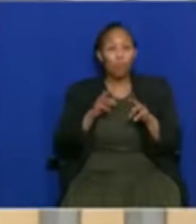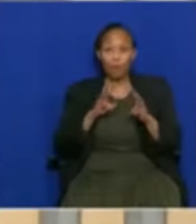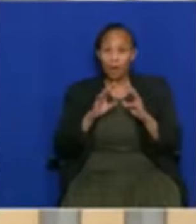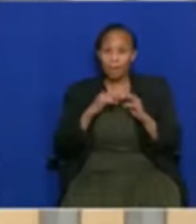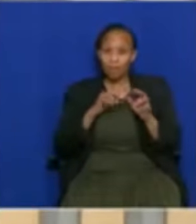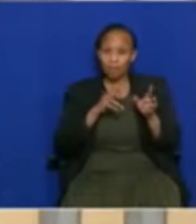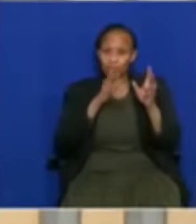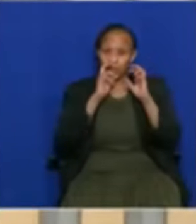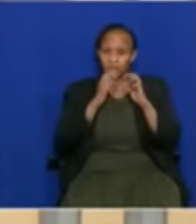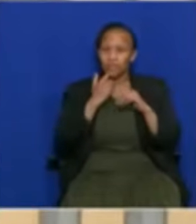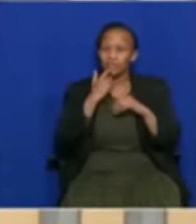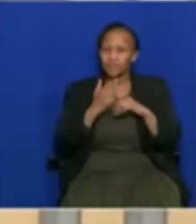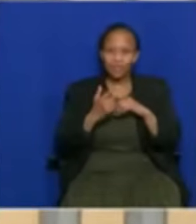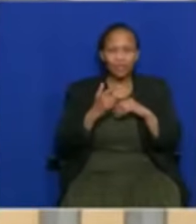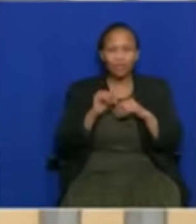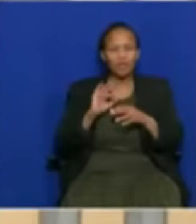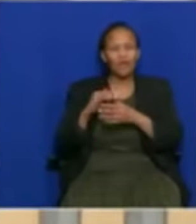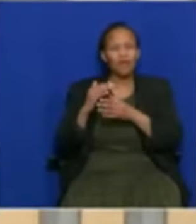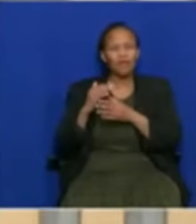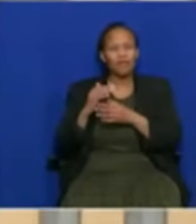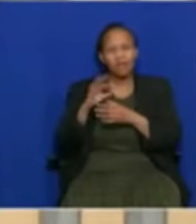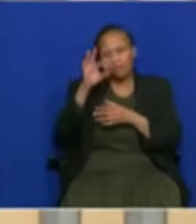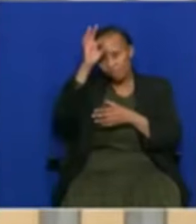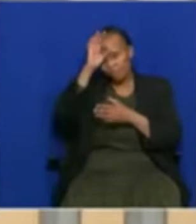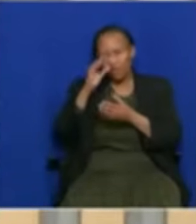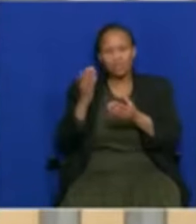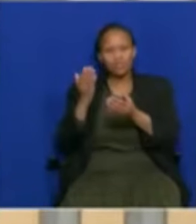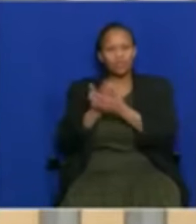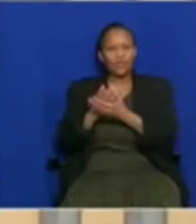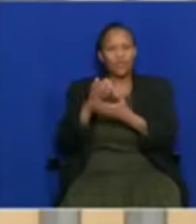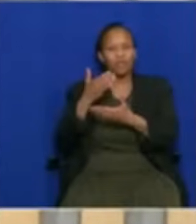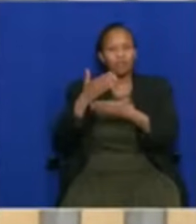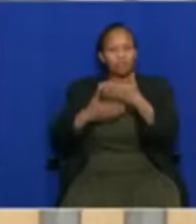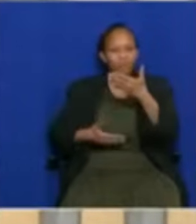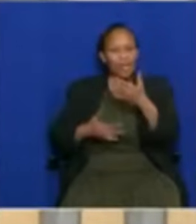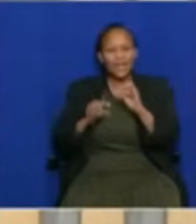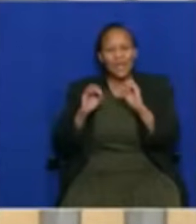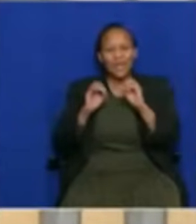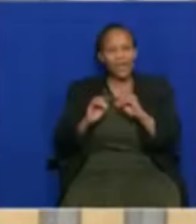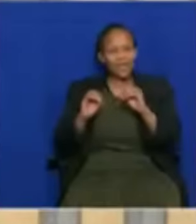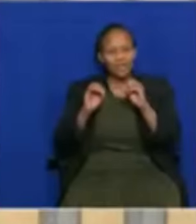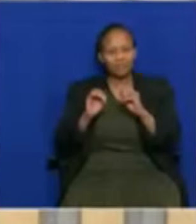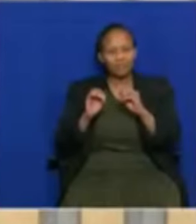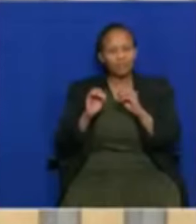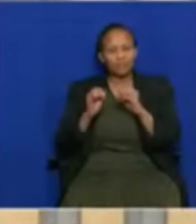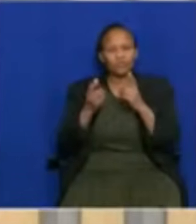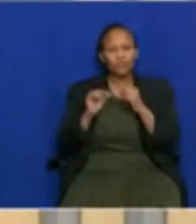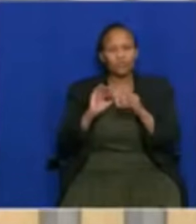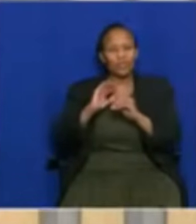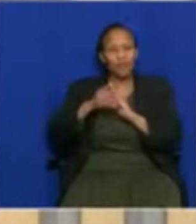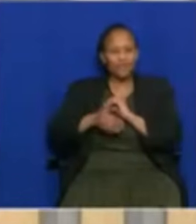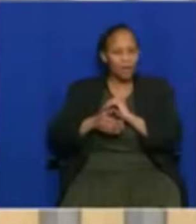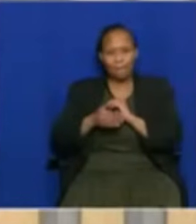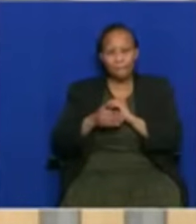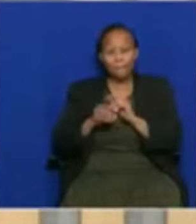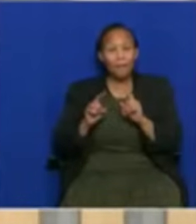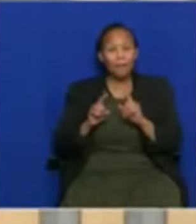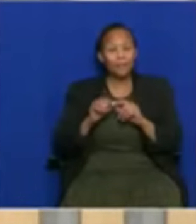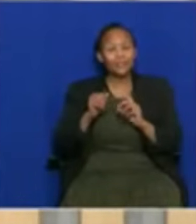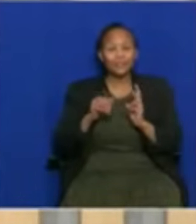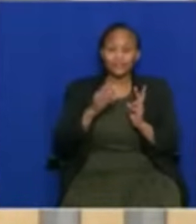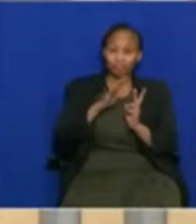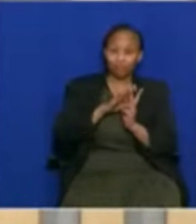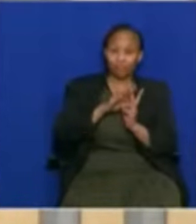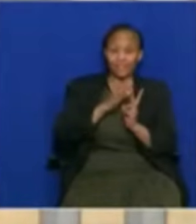docket. But I'm reading it from you. It's a docket. The second part of it is monies were used